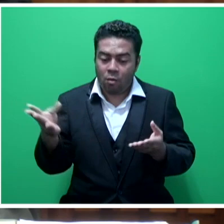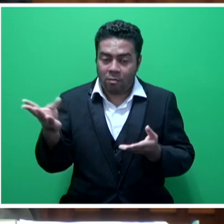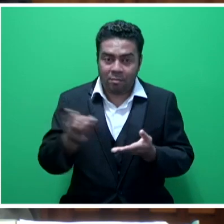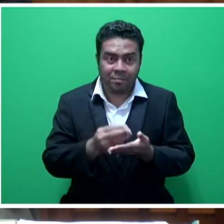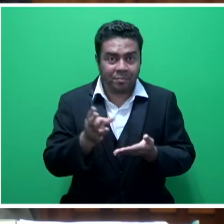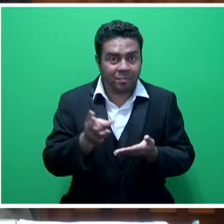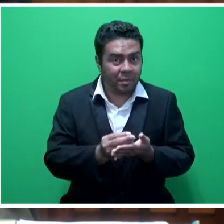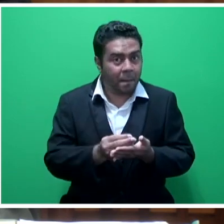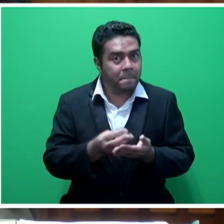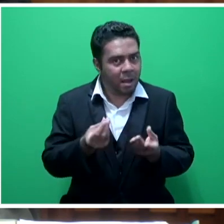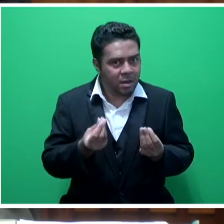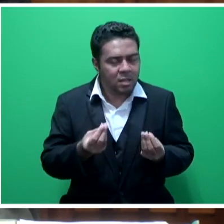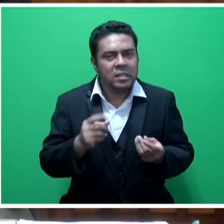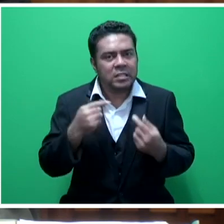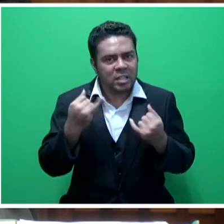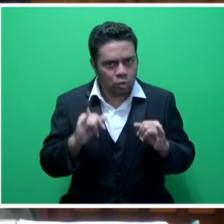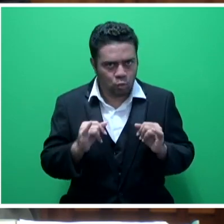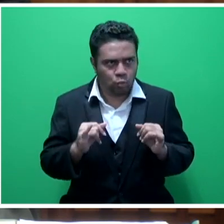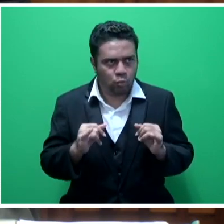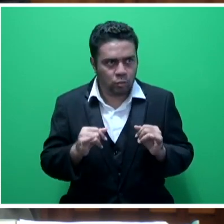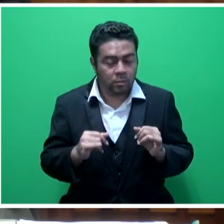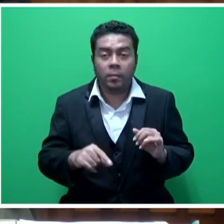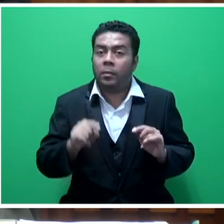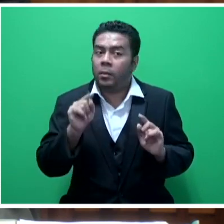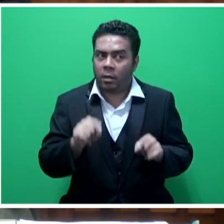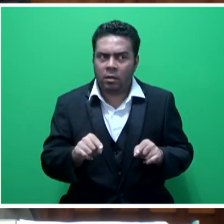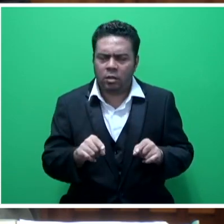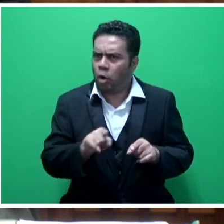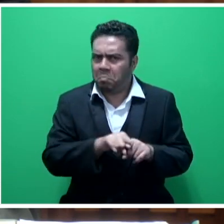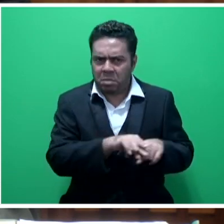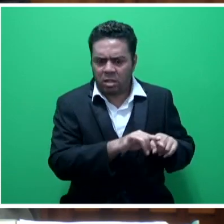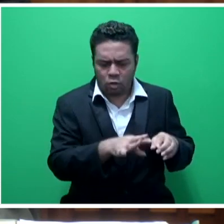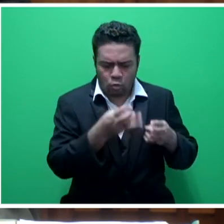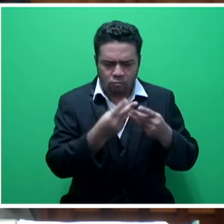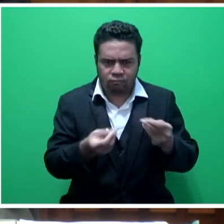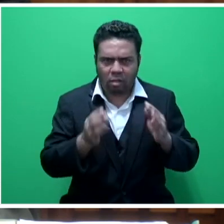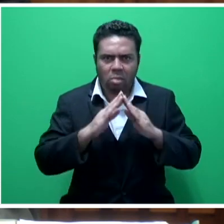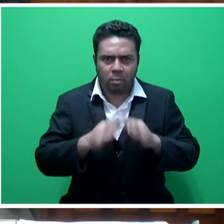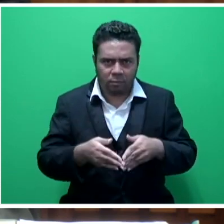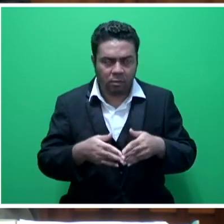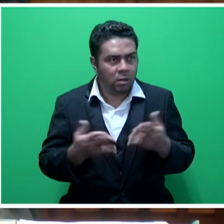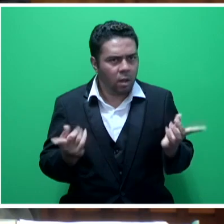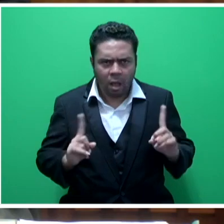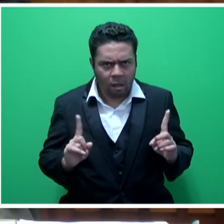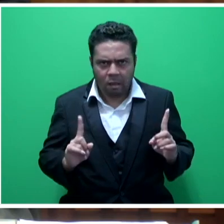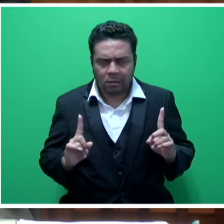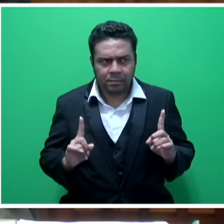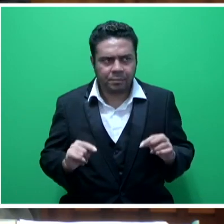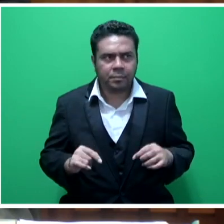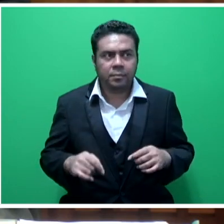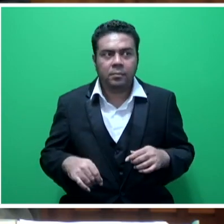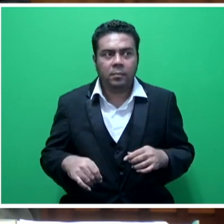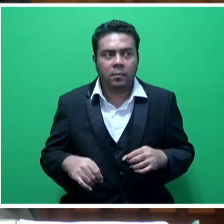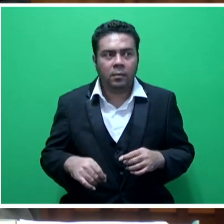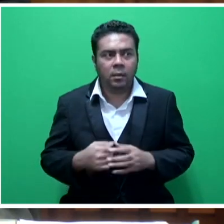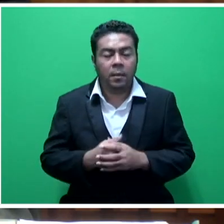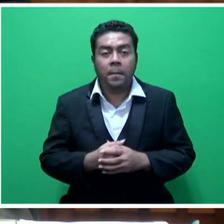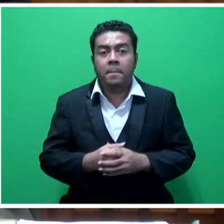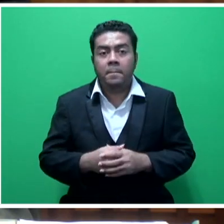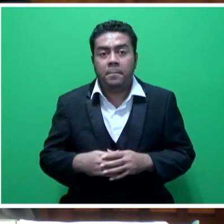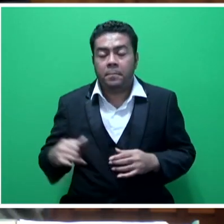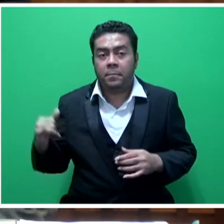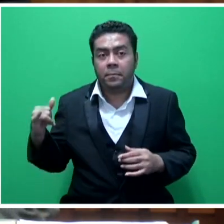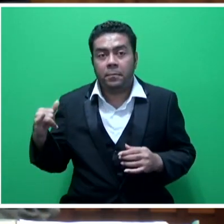will be affected. That does not mean, again, you're insolvent. In fact, prouds and tapus at the airport, because they